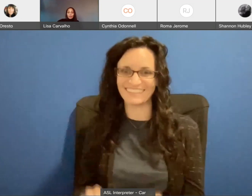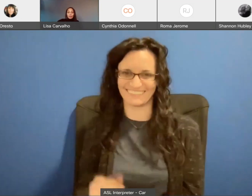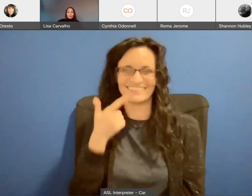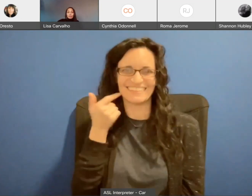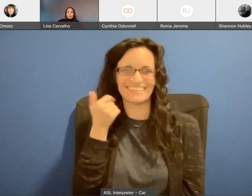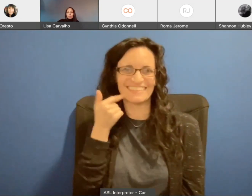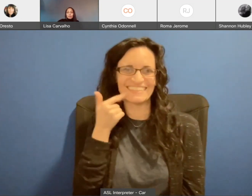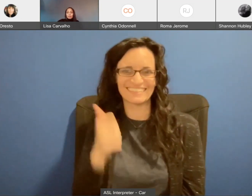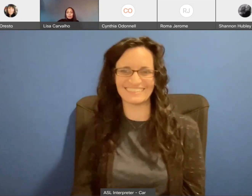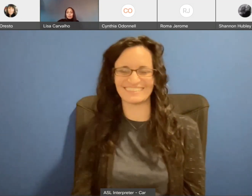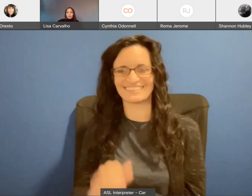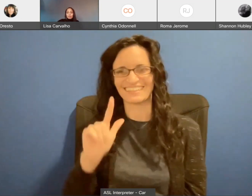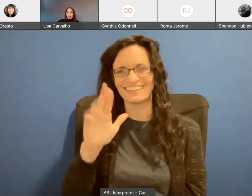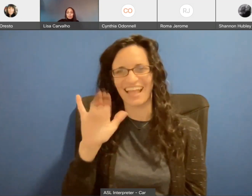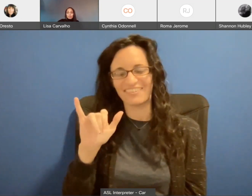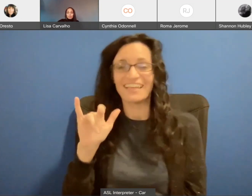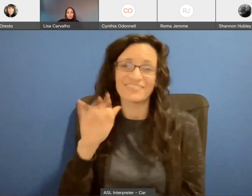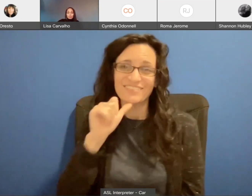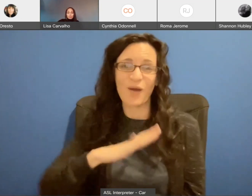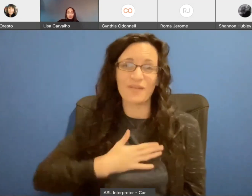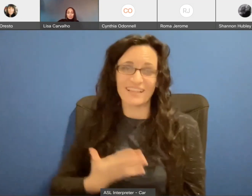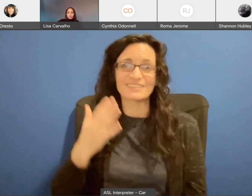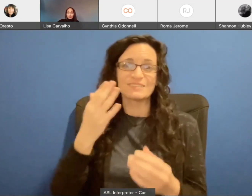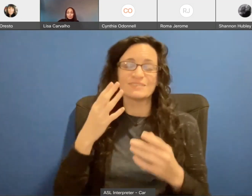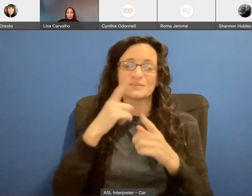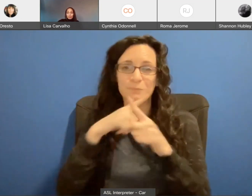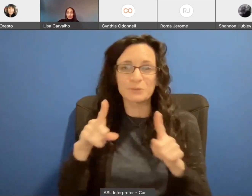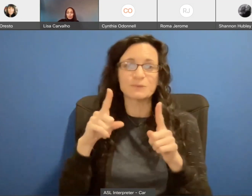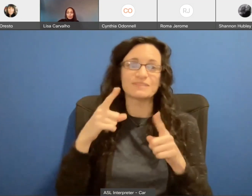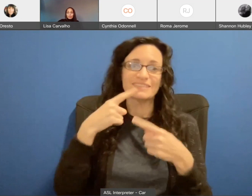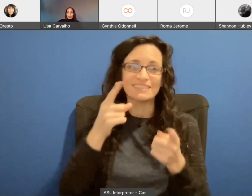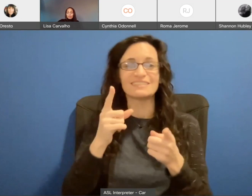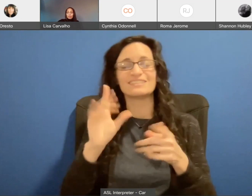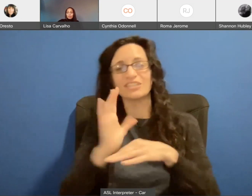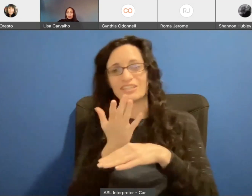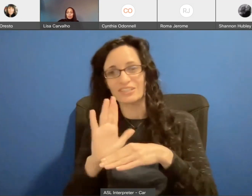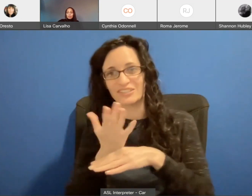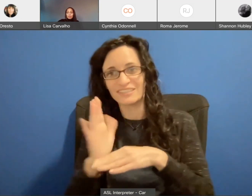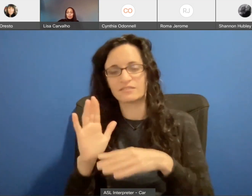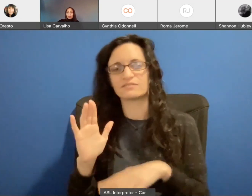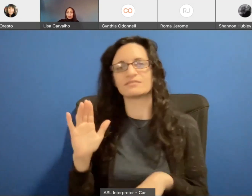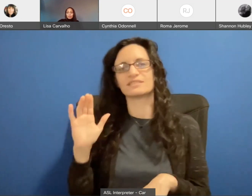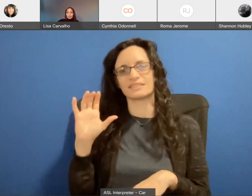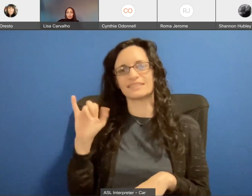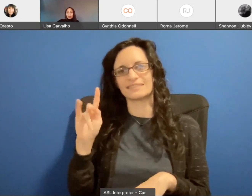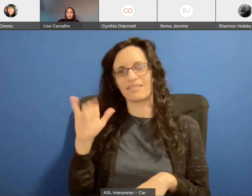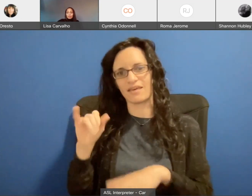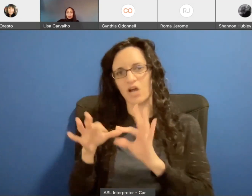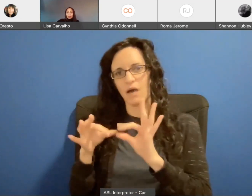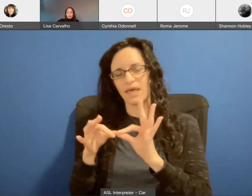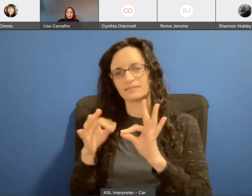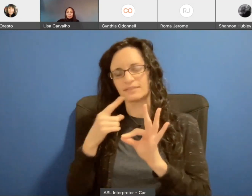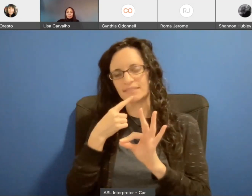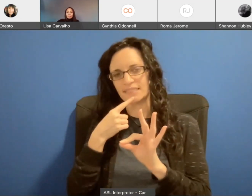Well, if you're not wanting to share, hopefully you'll jot something down for yourself that it's a coping mechanism. Yeah, thank you, Cynthia.